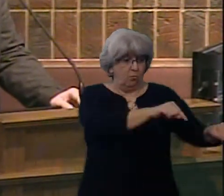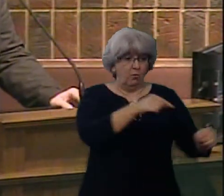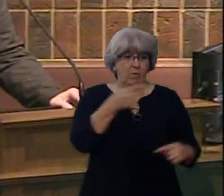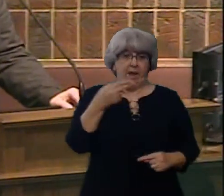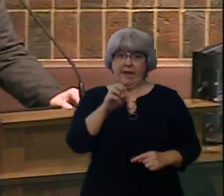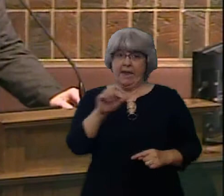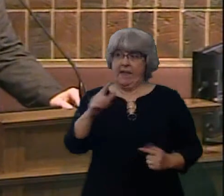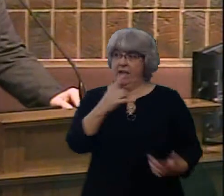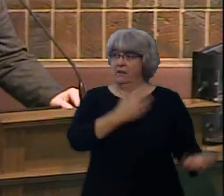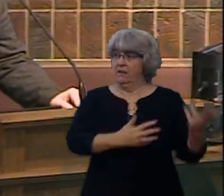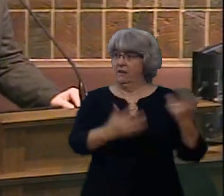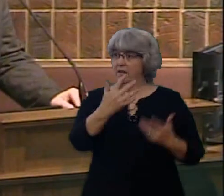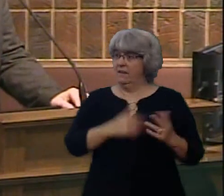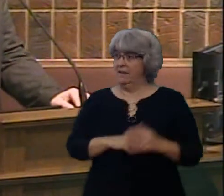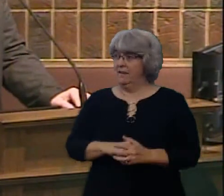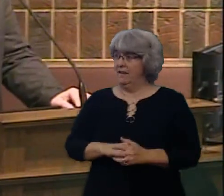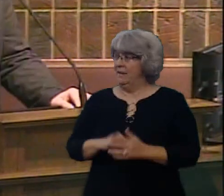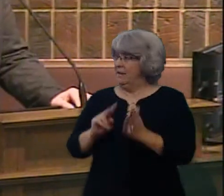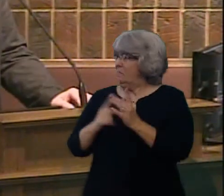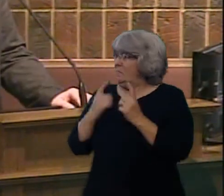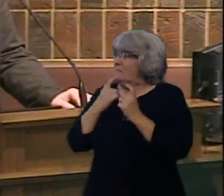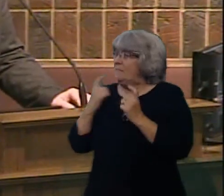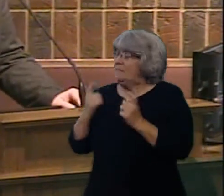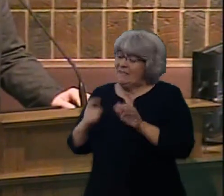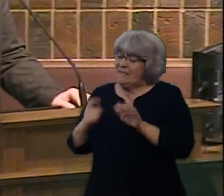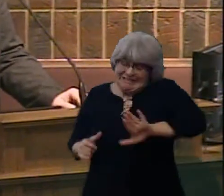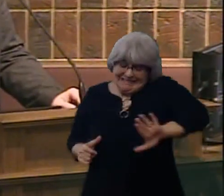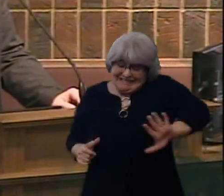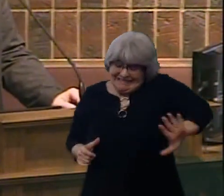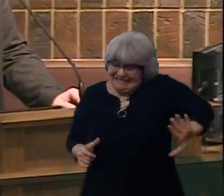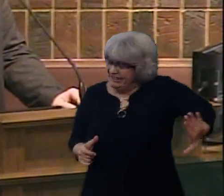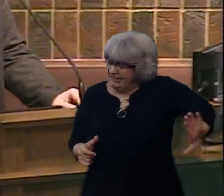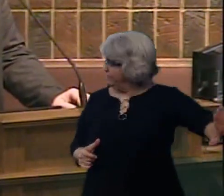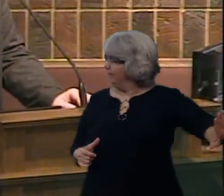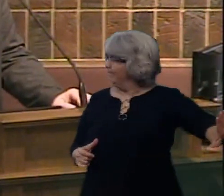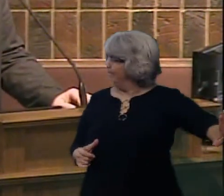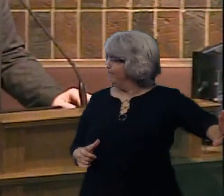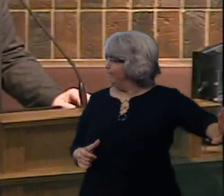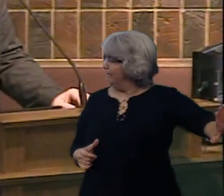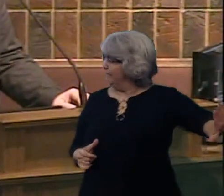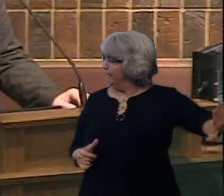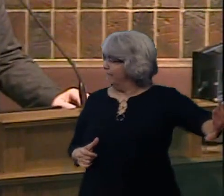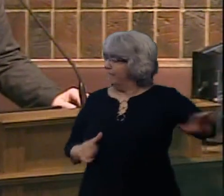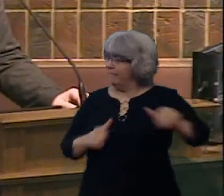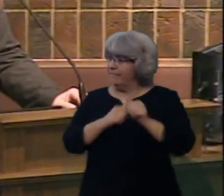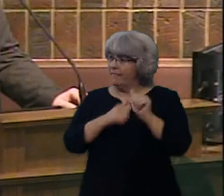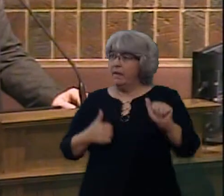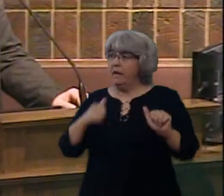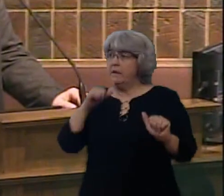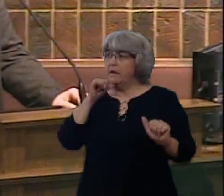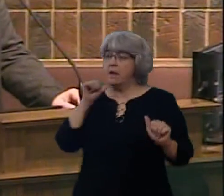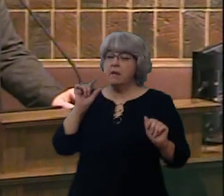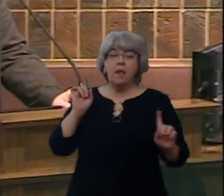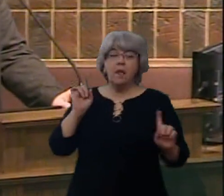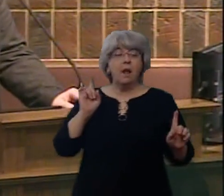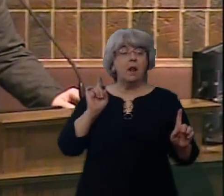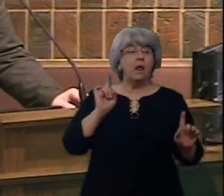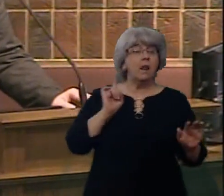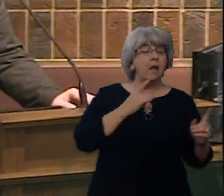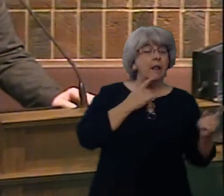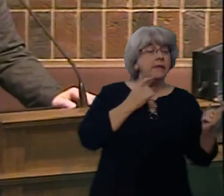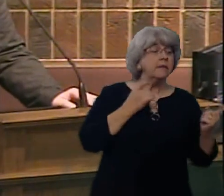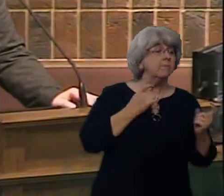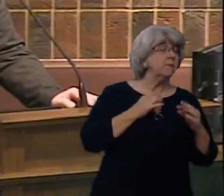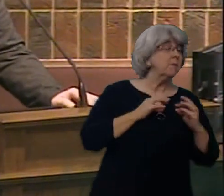We need to push away sin as much as possible. Not get as close to the line as we can without